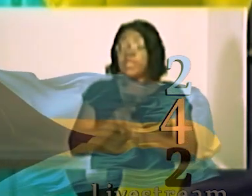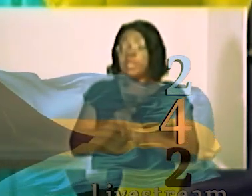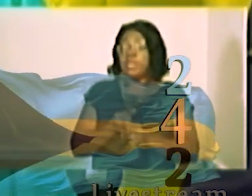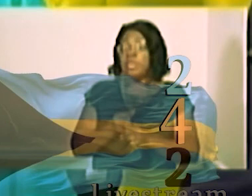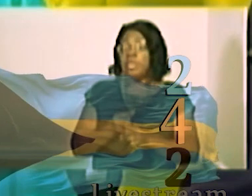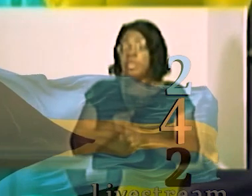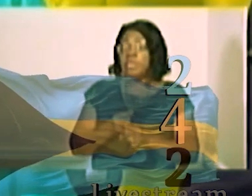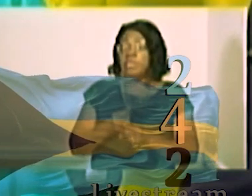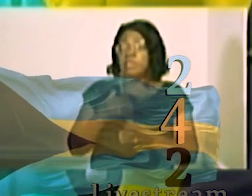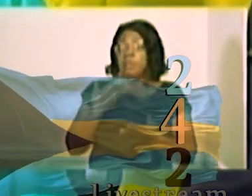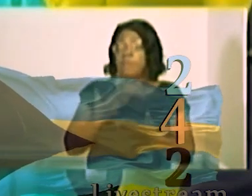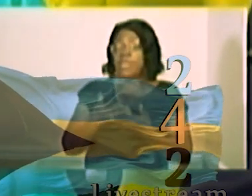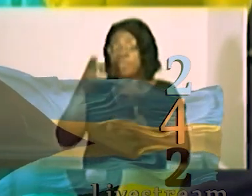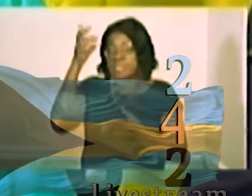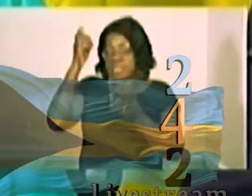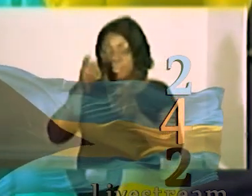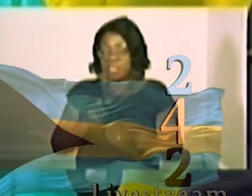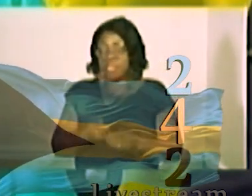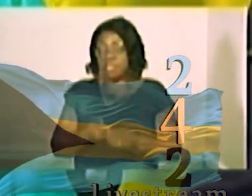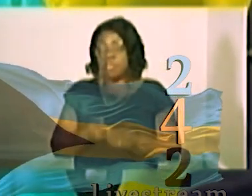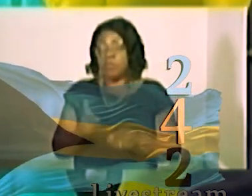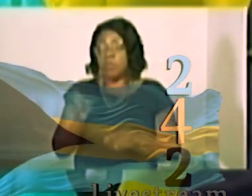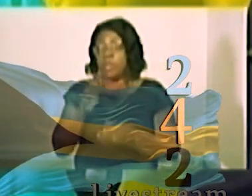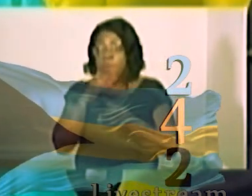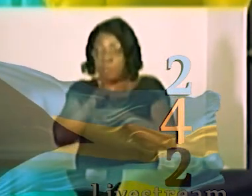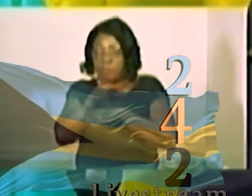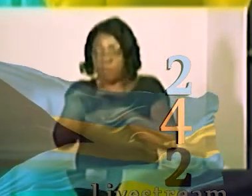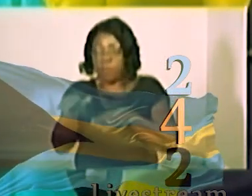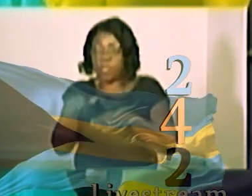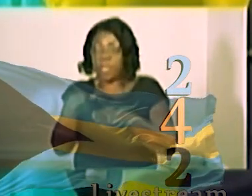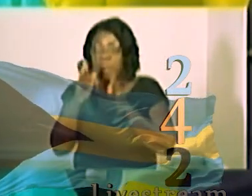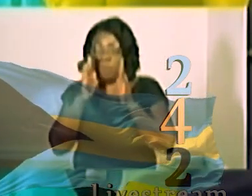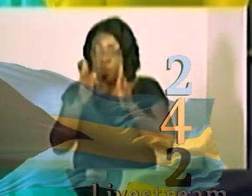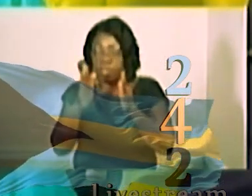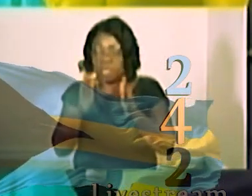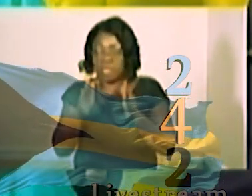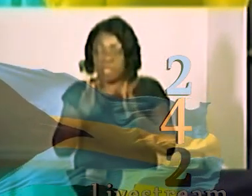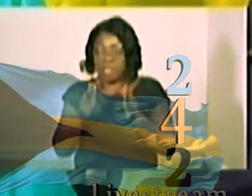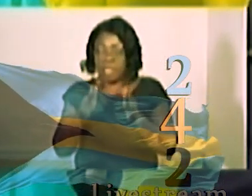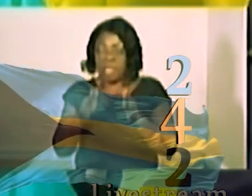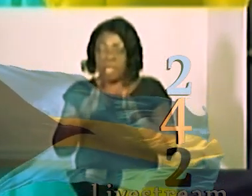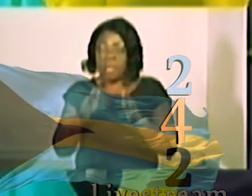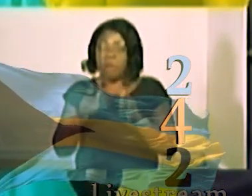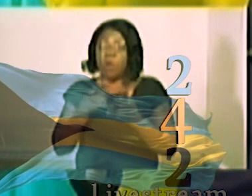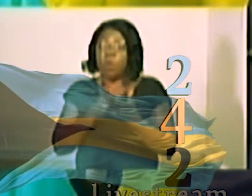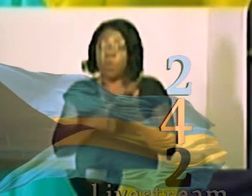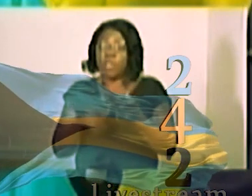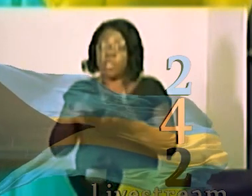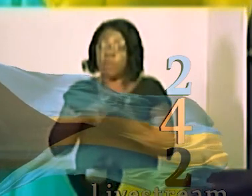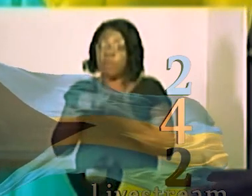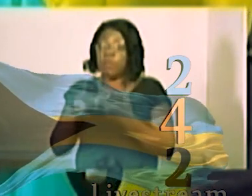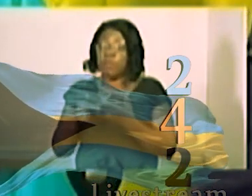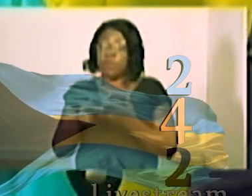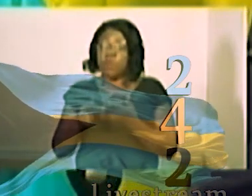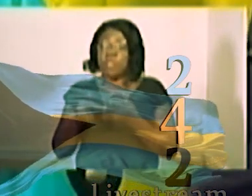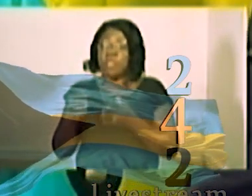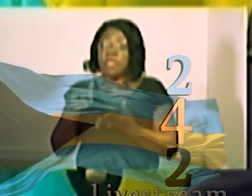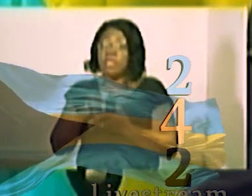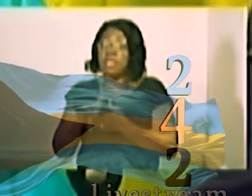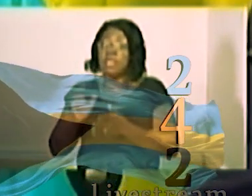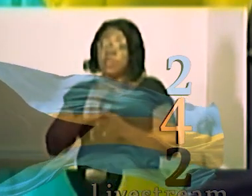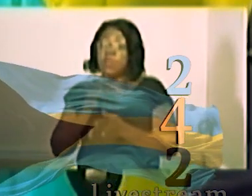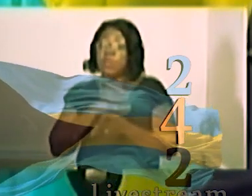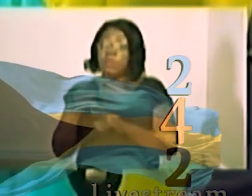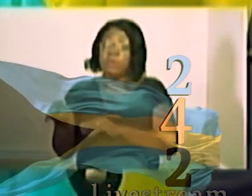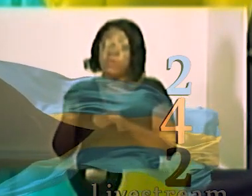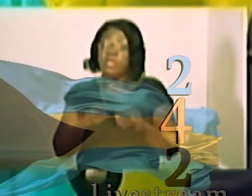we're reviewing and monitoring and would make a definitive determination as to what protocol we would have to put in place. But what I can assure you, there